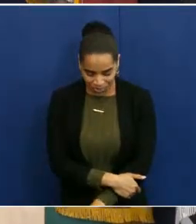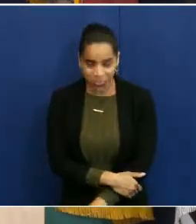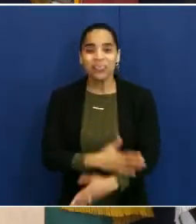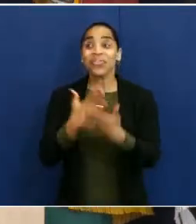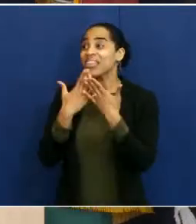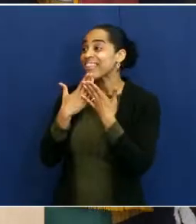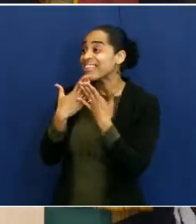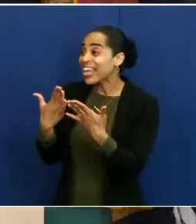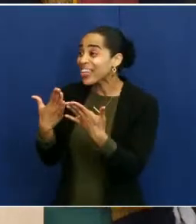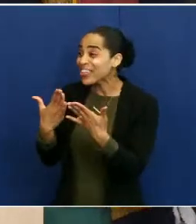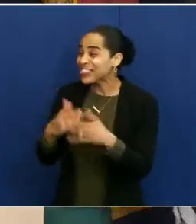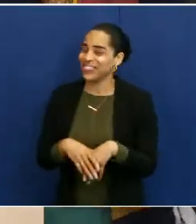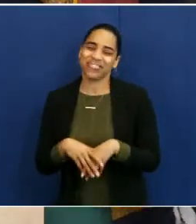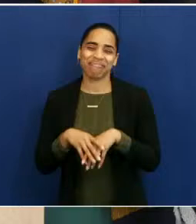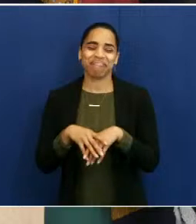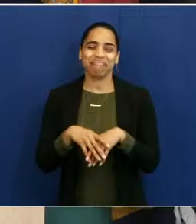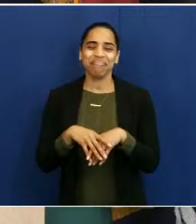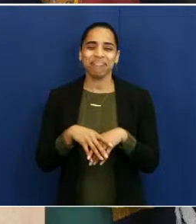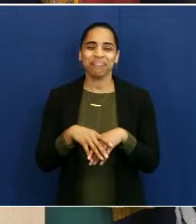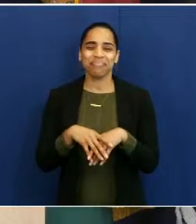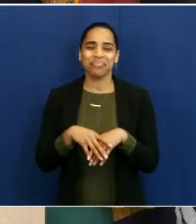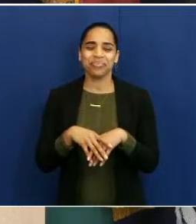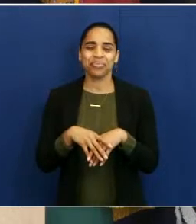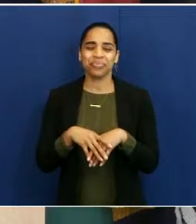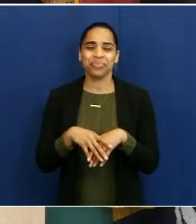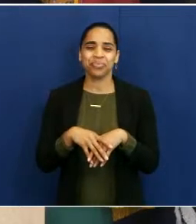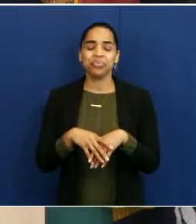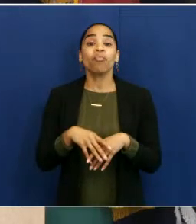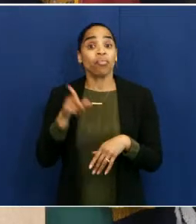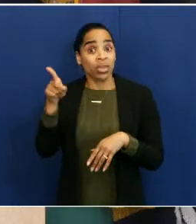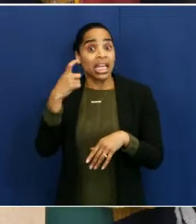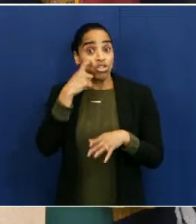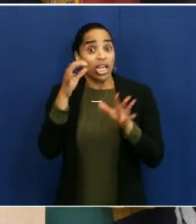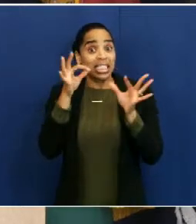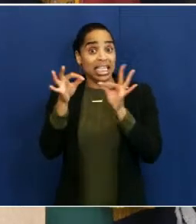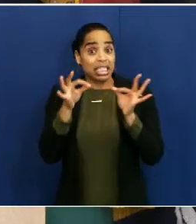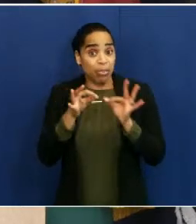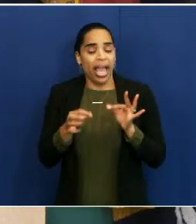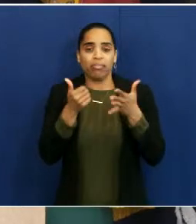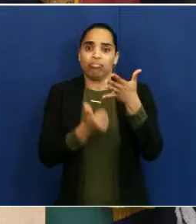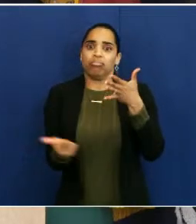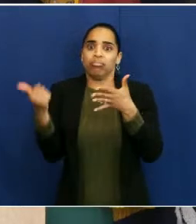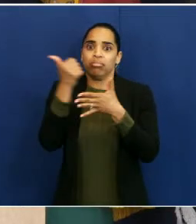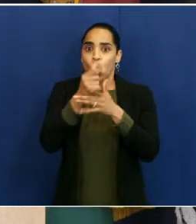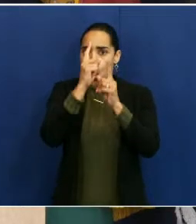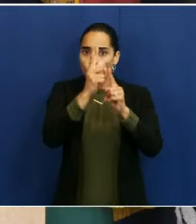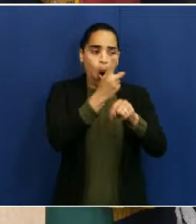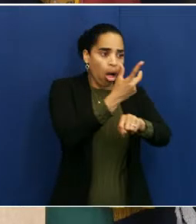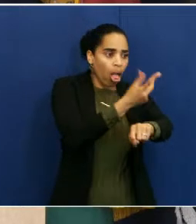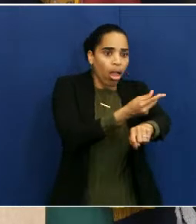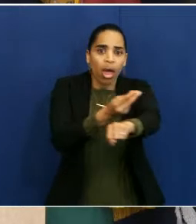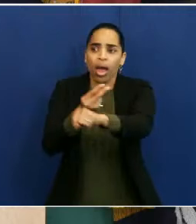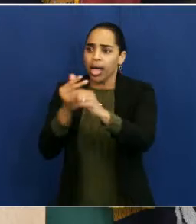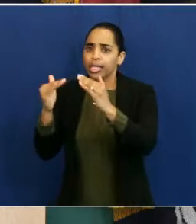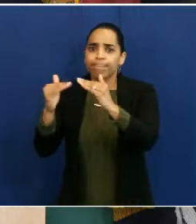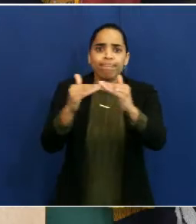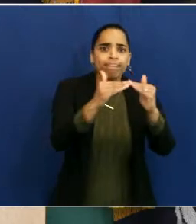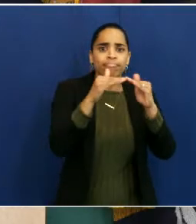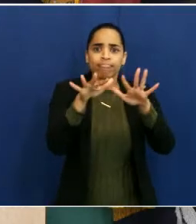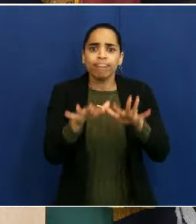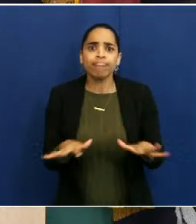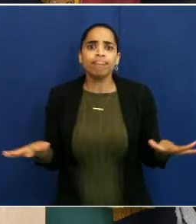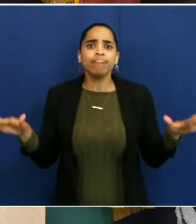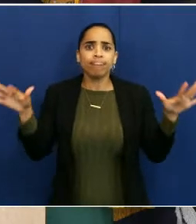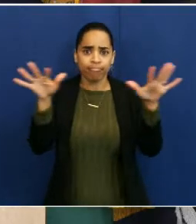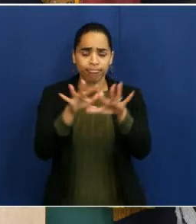Thank you, Chair Fletcher. As we mentioned before, we continue to place equity at the forefront with continued efforts to increase vaccination